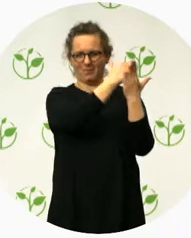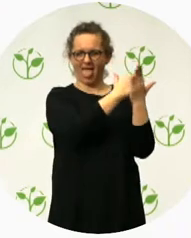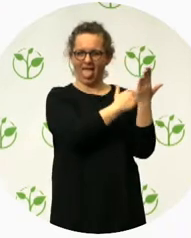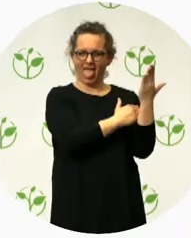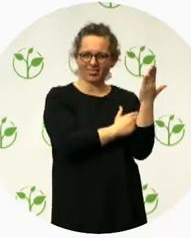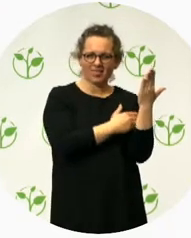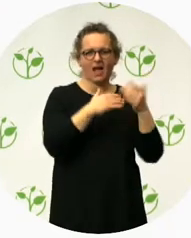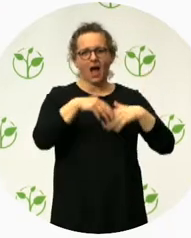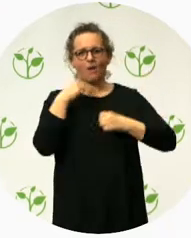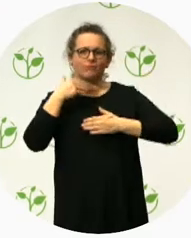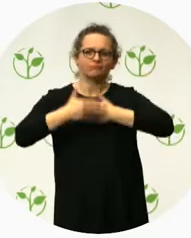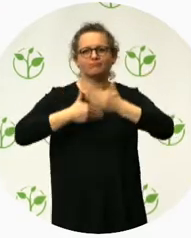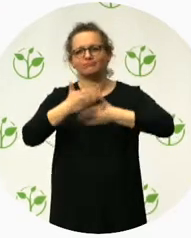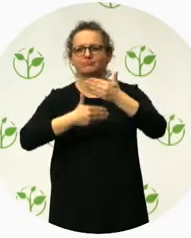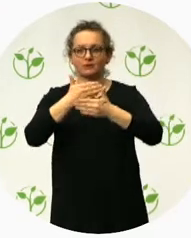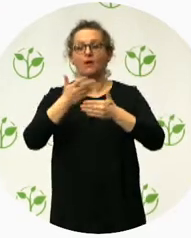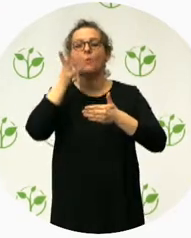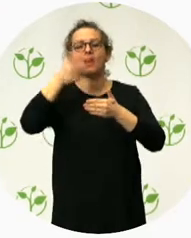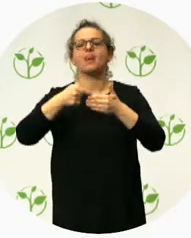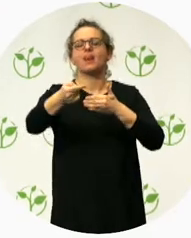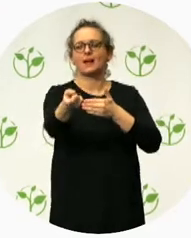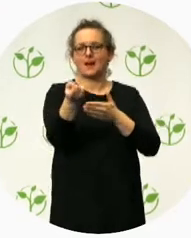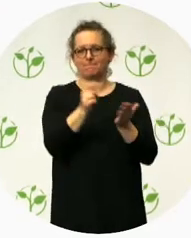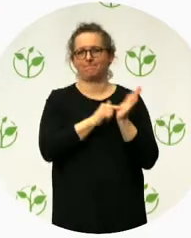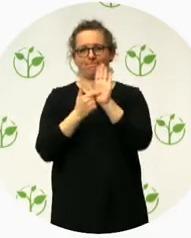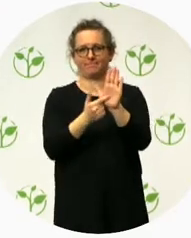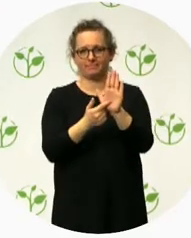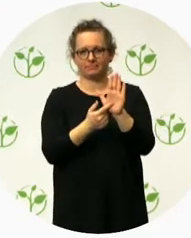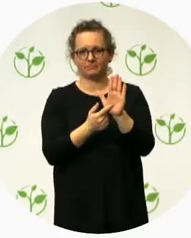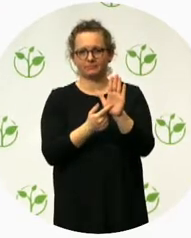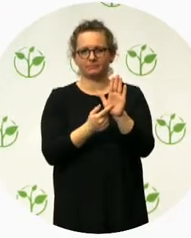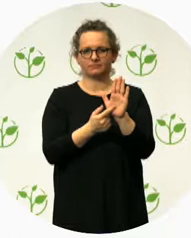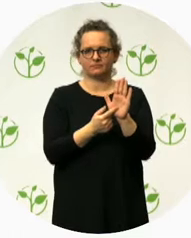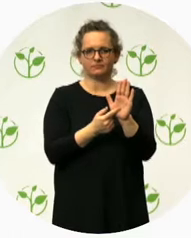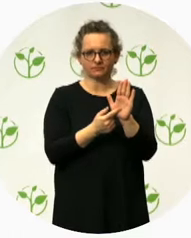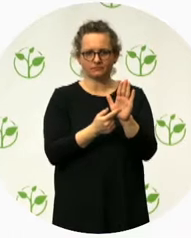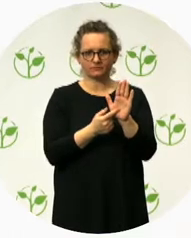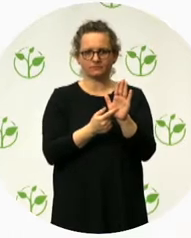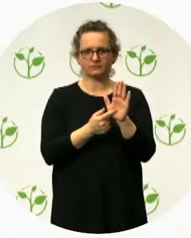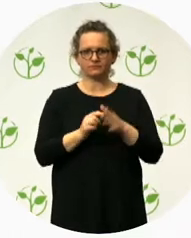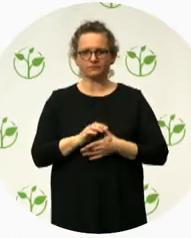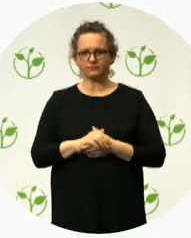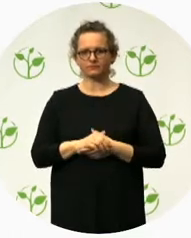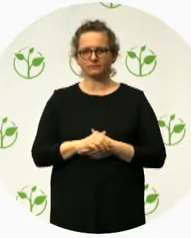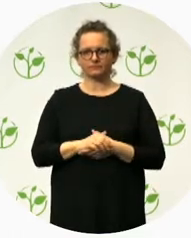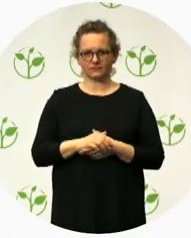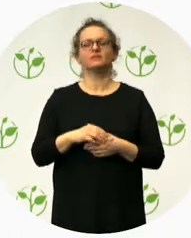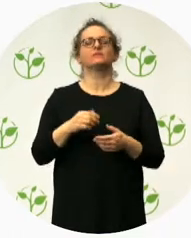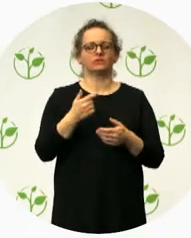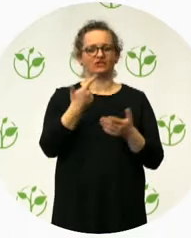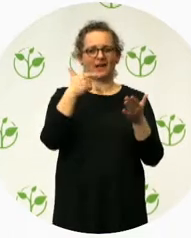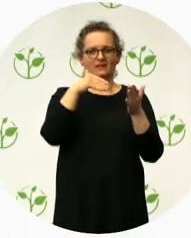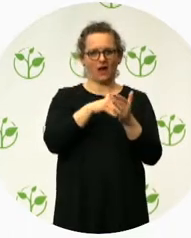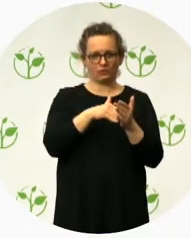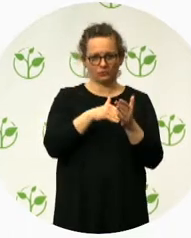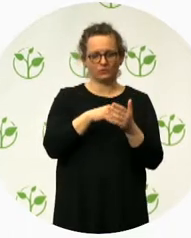30, and this will be done in a process of participation. The new plan will take up the results of the